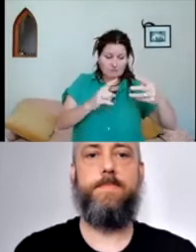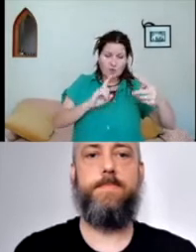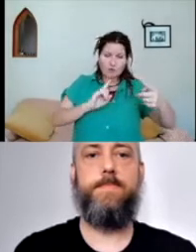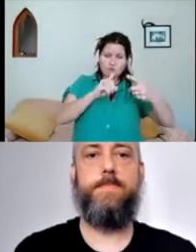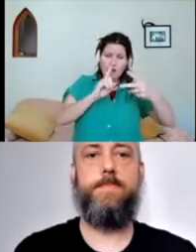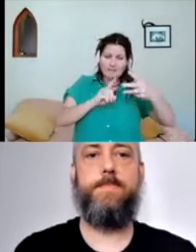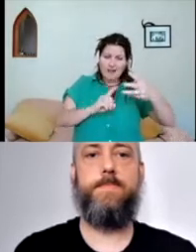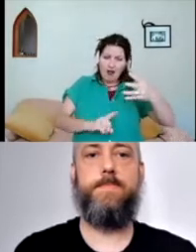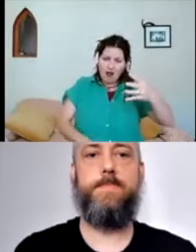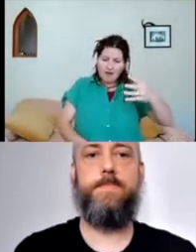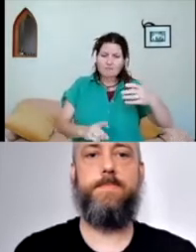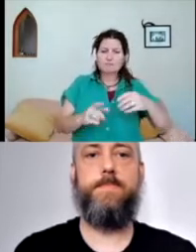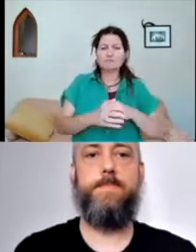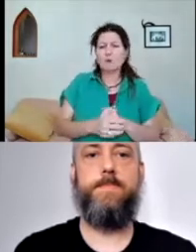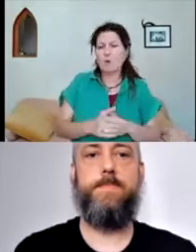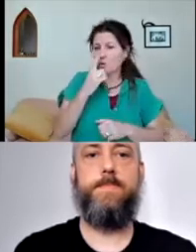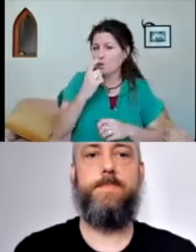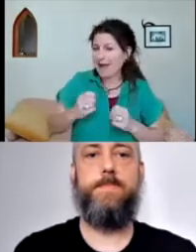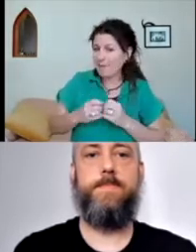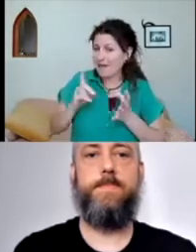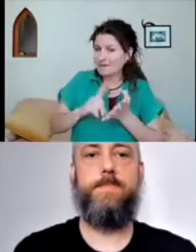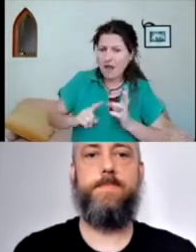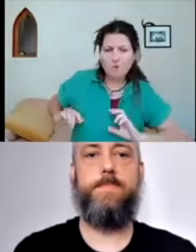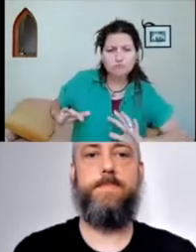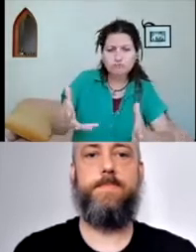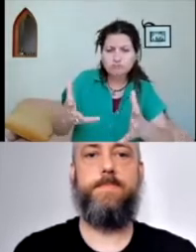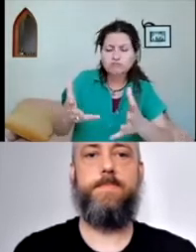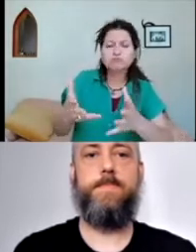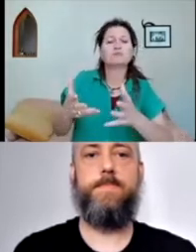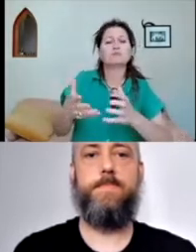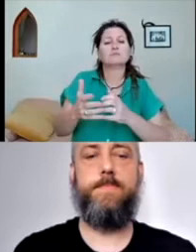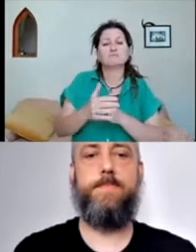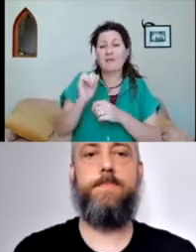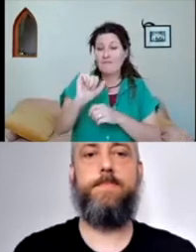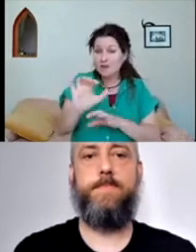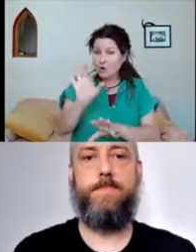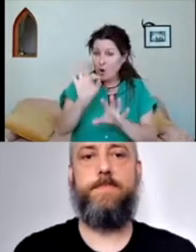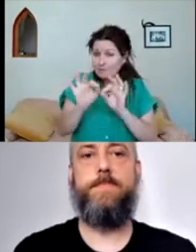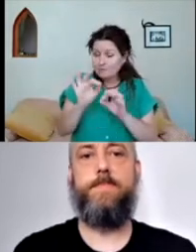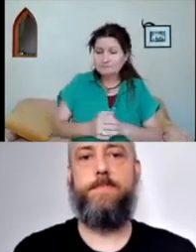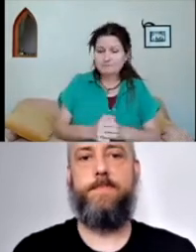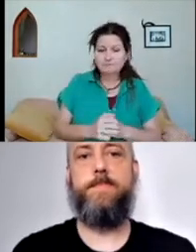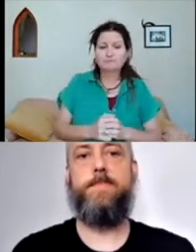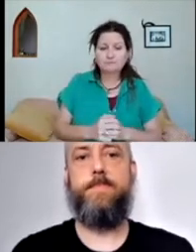can also be BSL if that's an option.